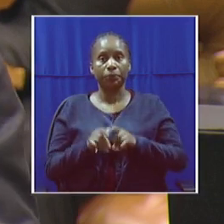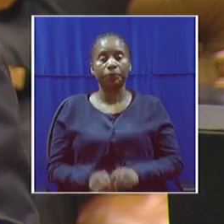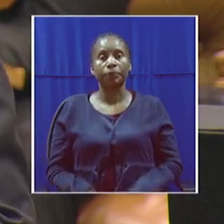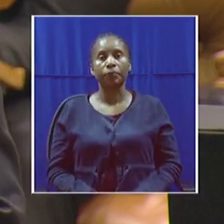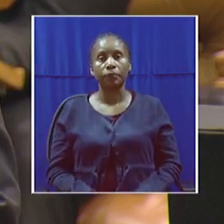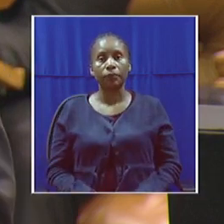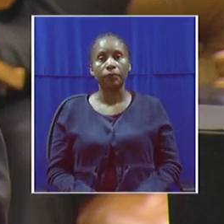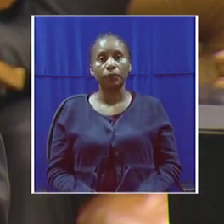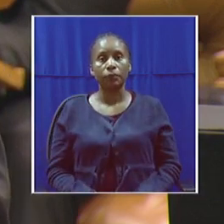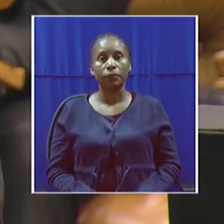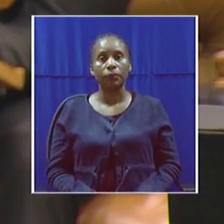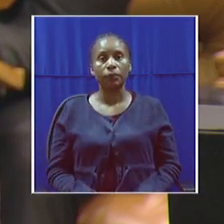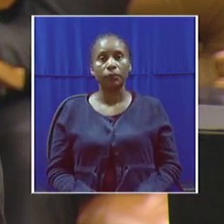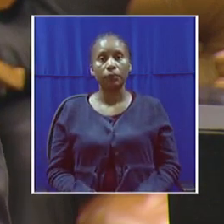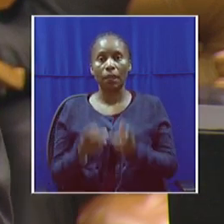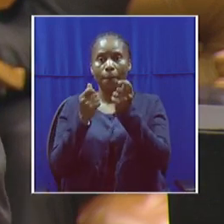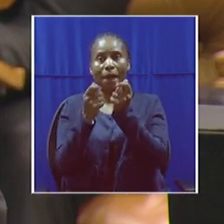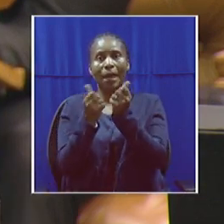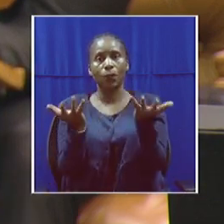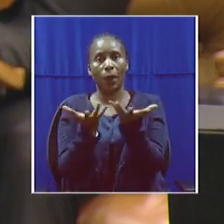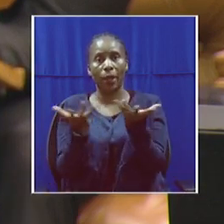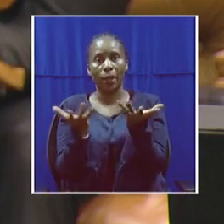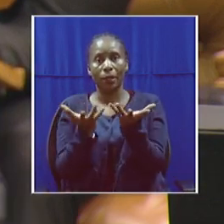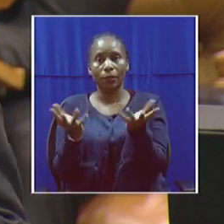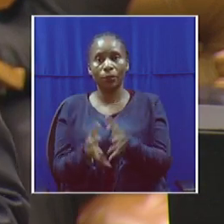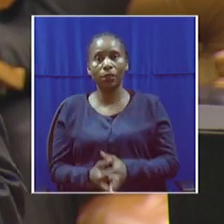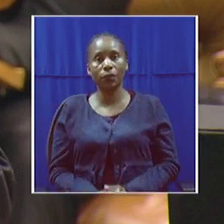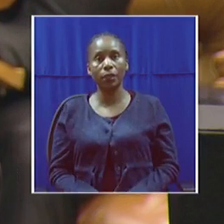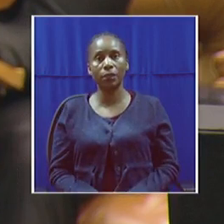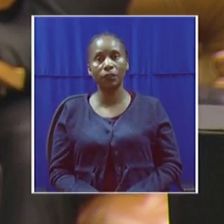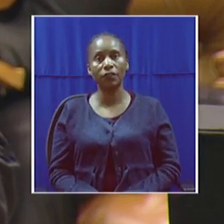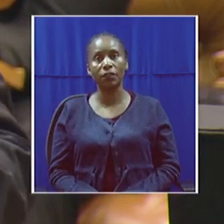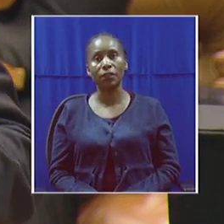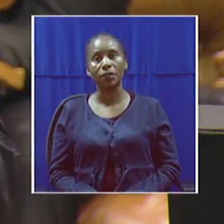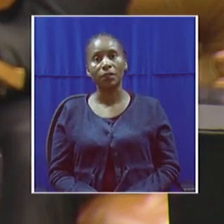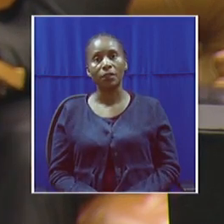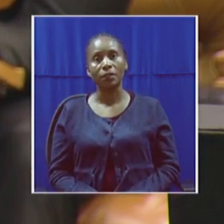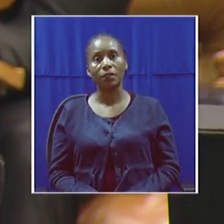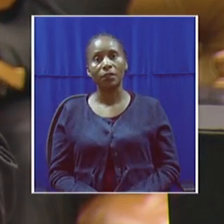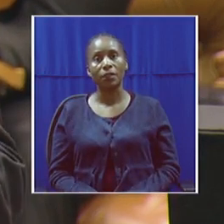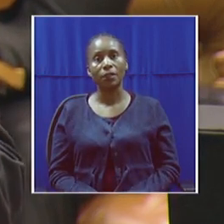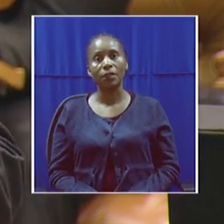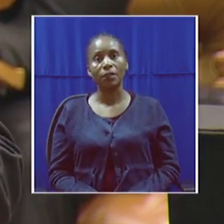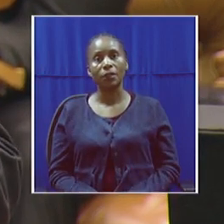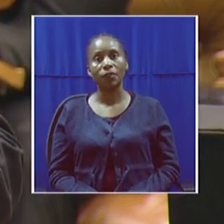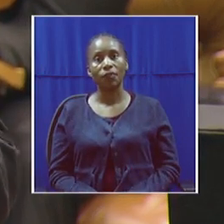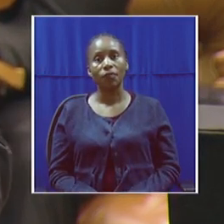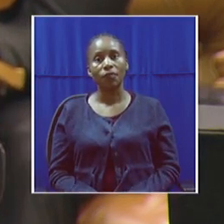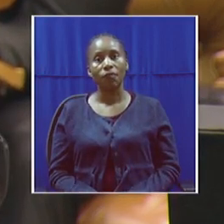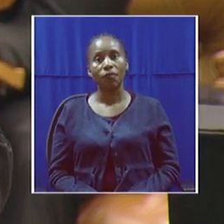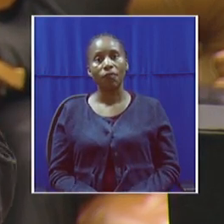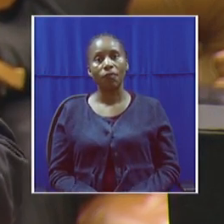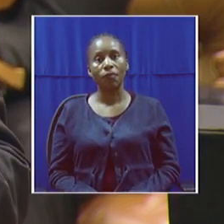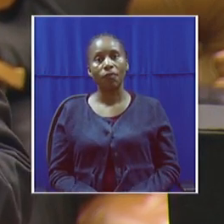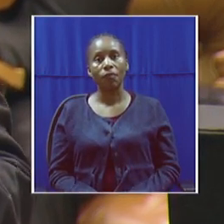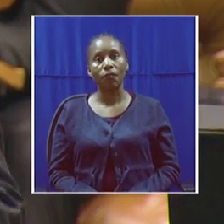much uh where where is the money it it it is uh it is